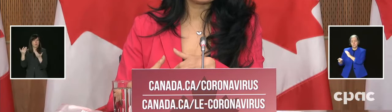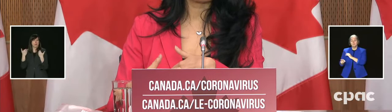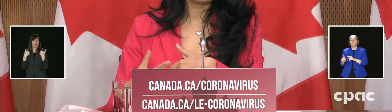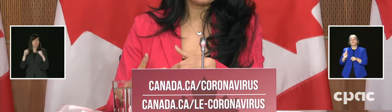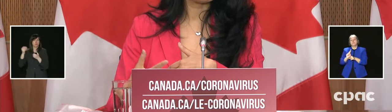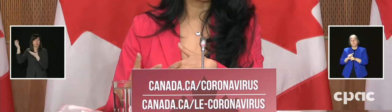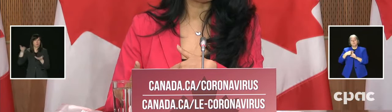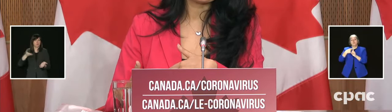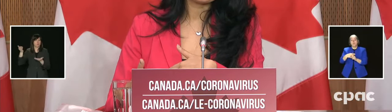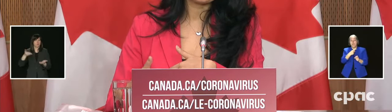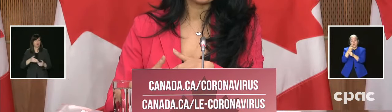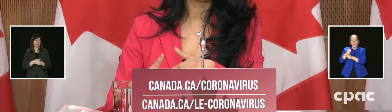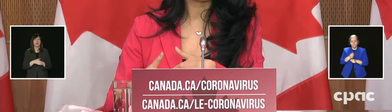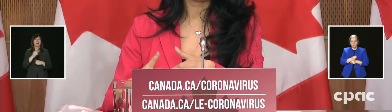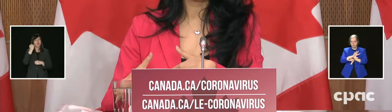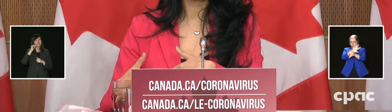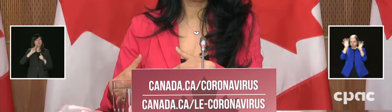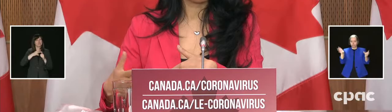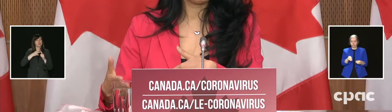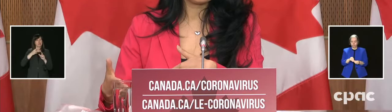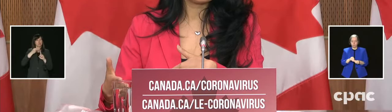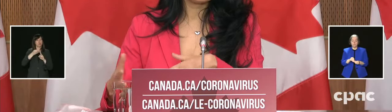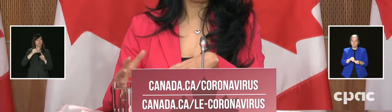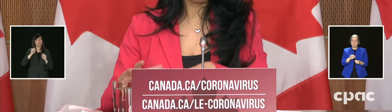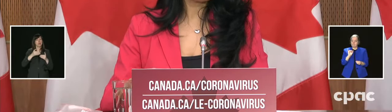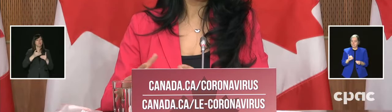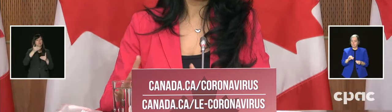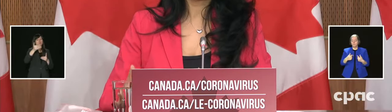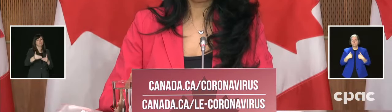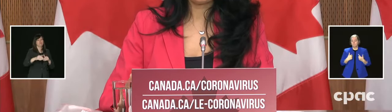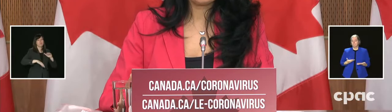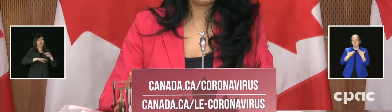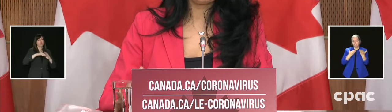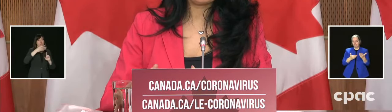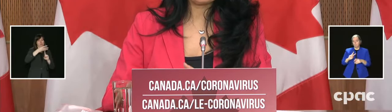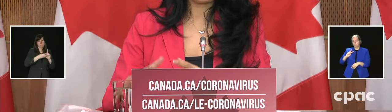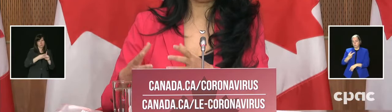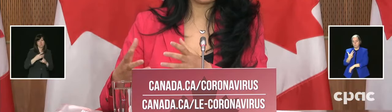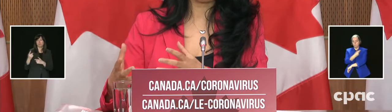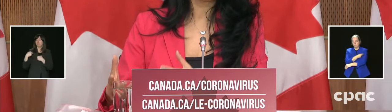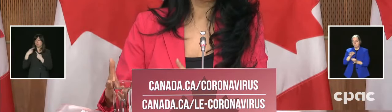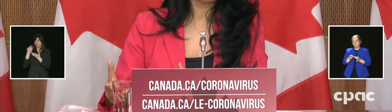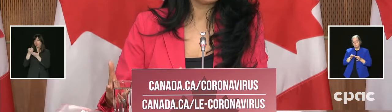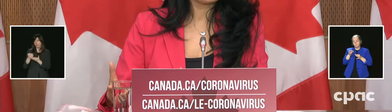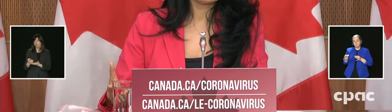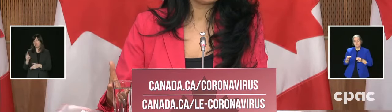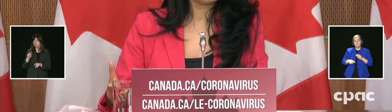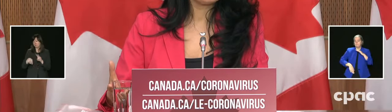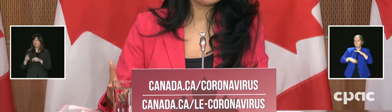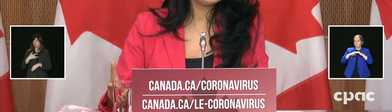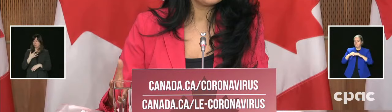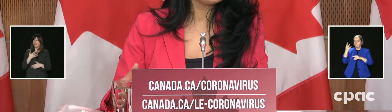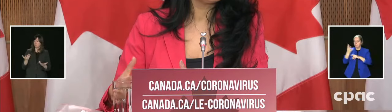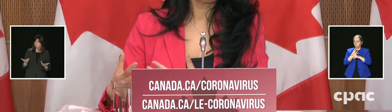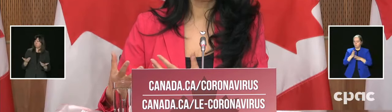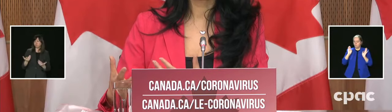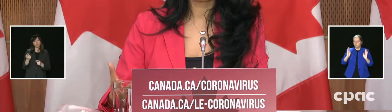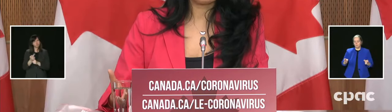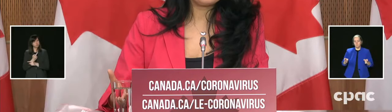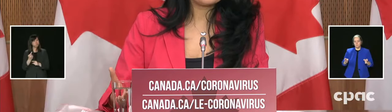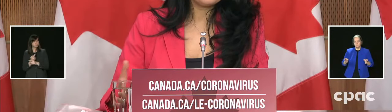was extending or delaying that second dose up to 4 months. Based on the evidence that we've seen, I think that's a reasonable